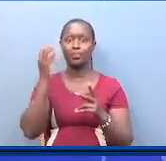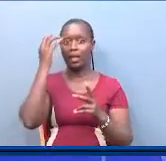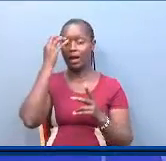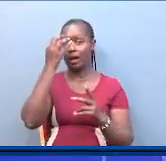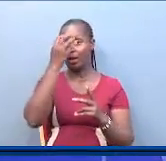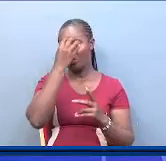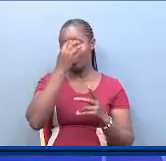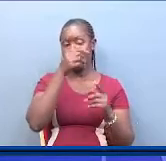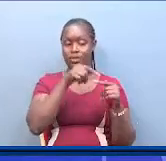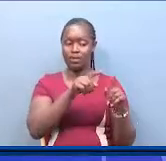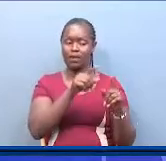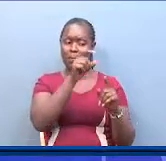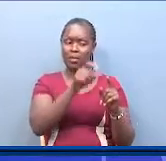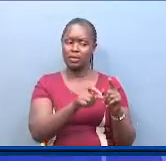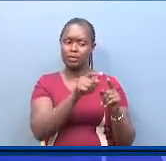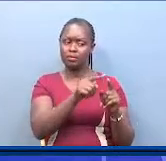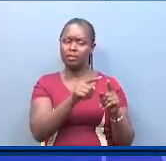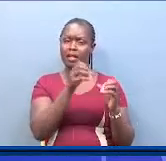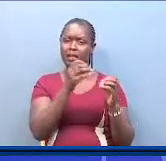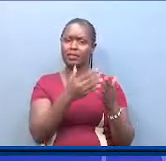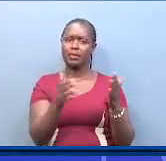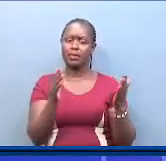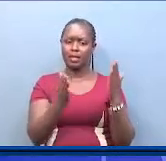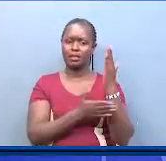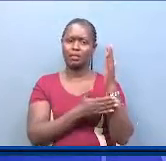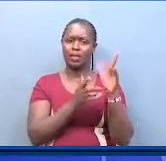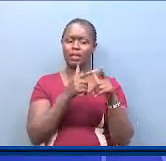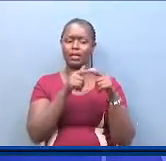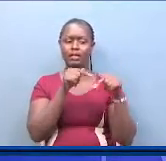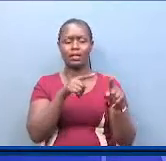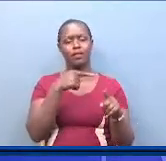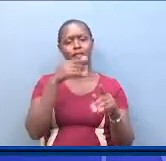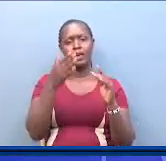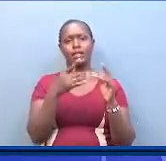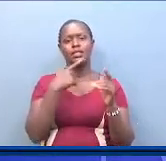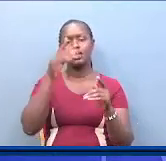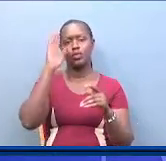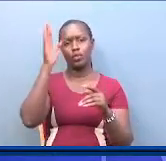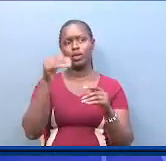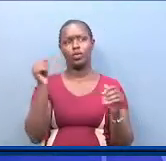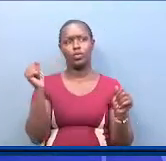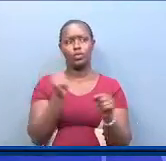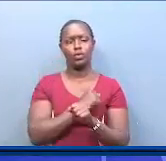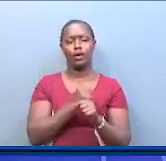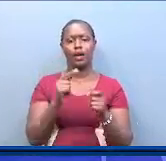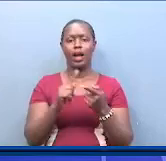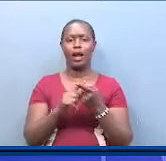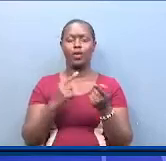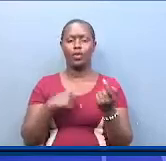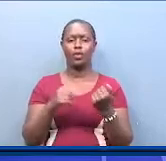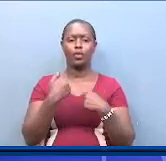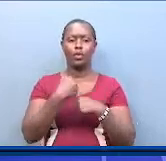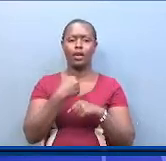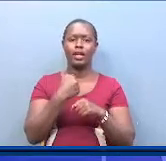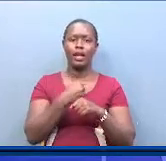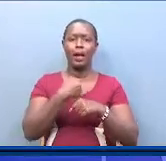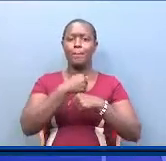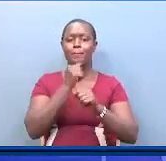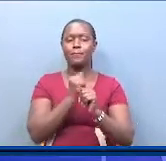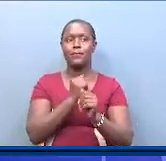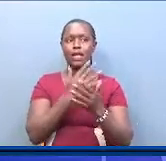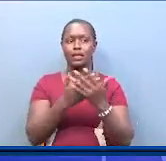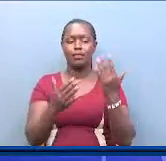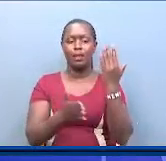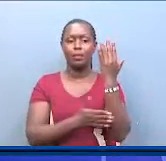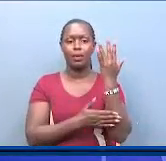of a person she is, if something is bad, she will say it. You cannot massage or marinate, if I may